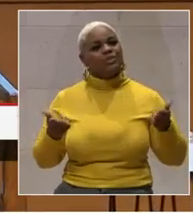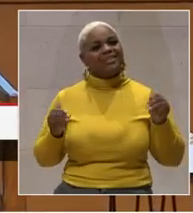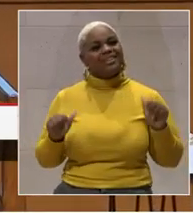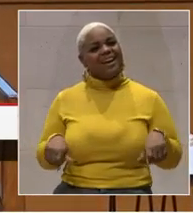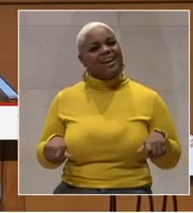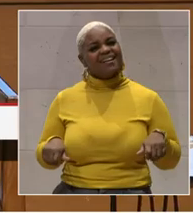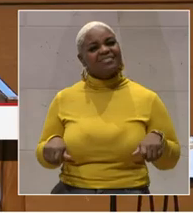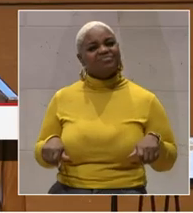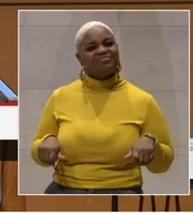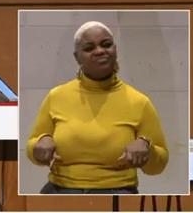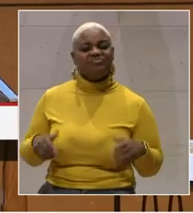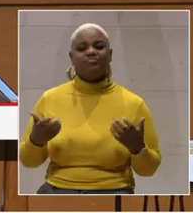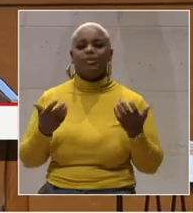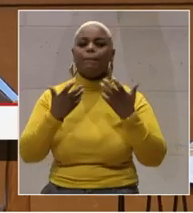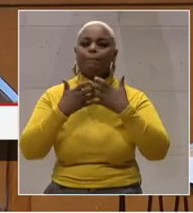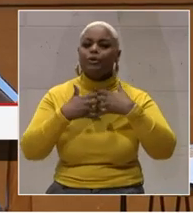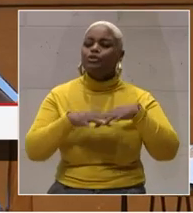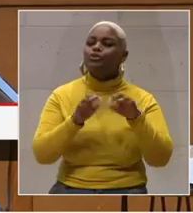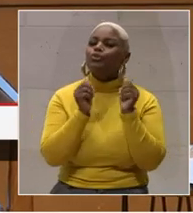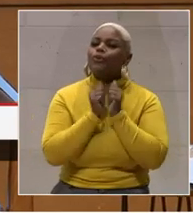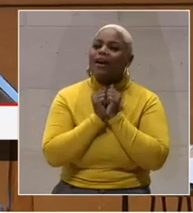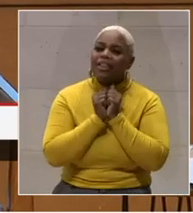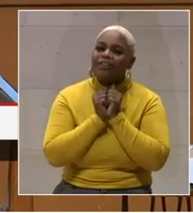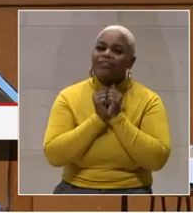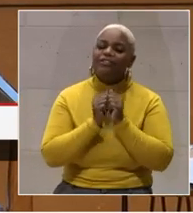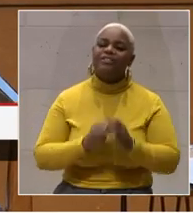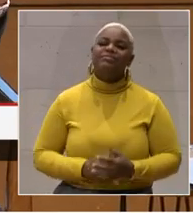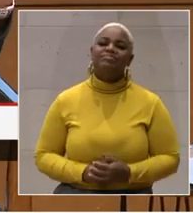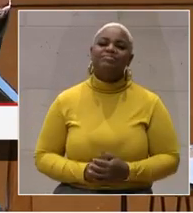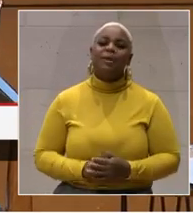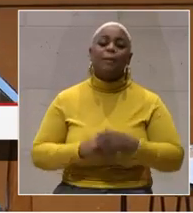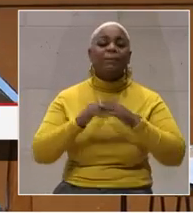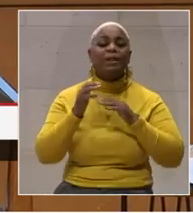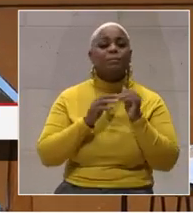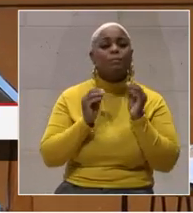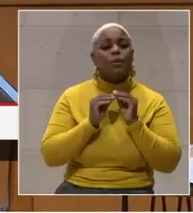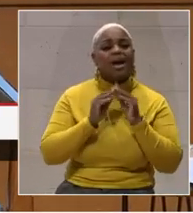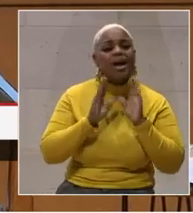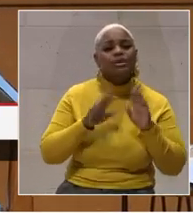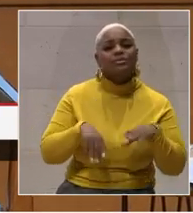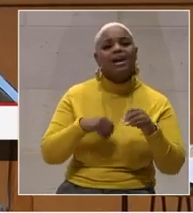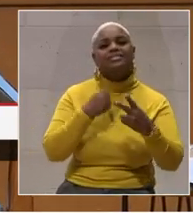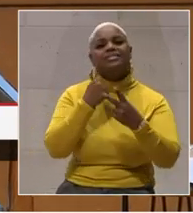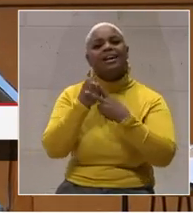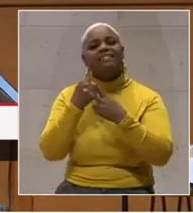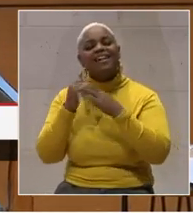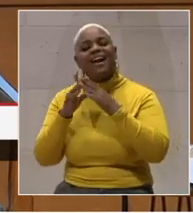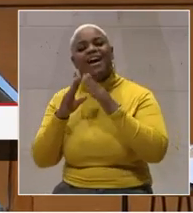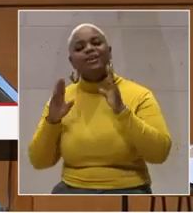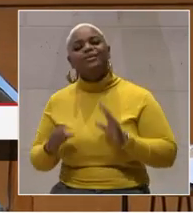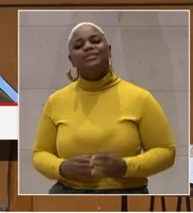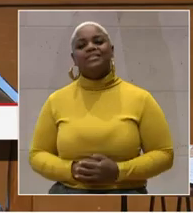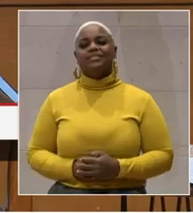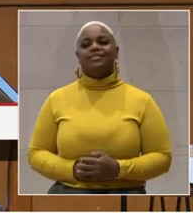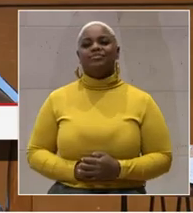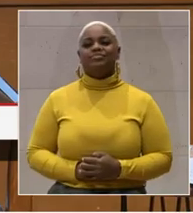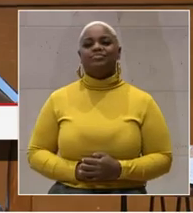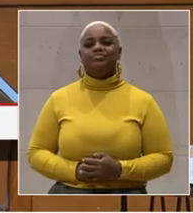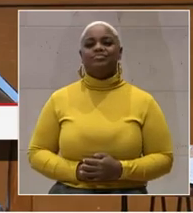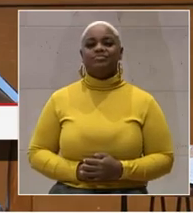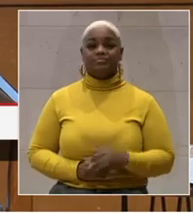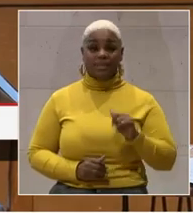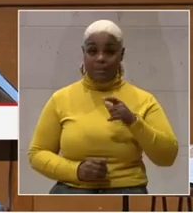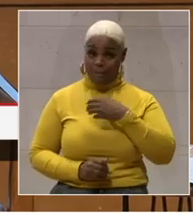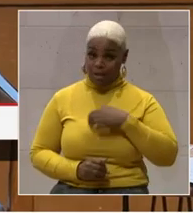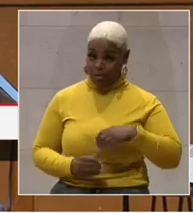with HUD's resources to build more housing and to preserve the housing that we need to preserve, as the mayor indicated. We